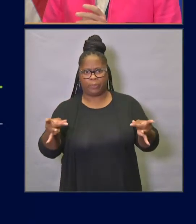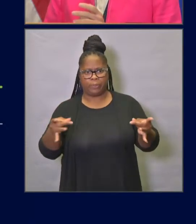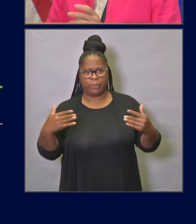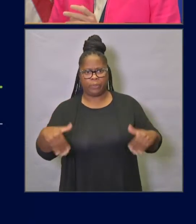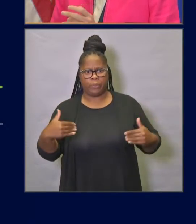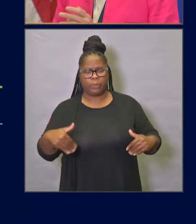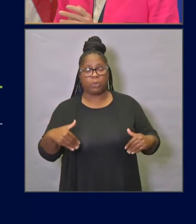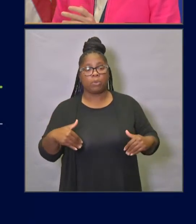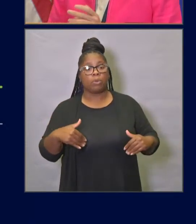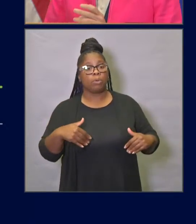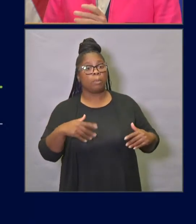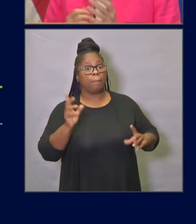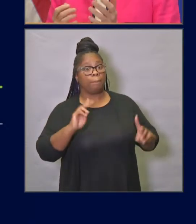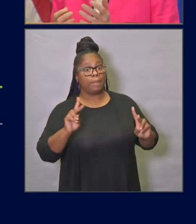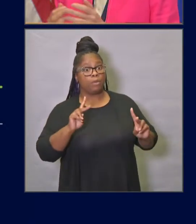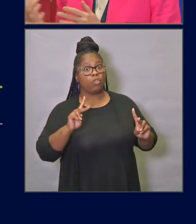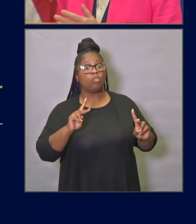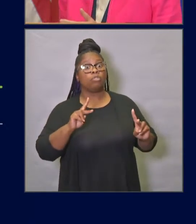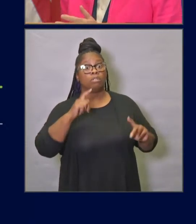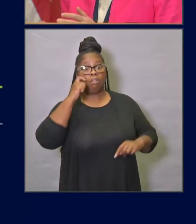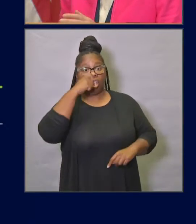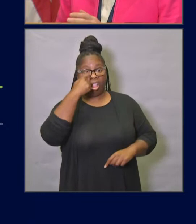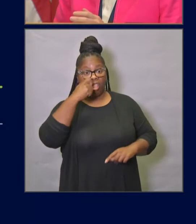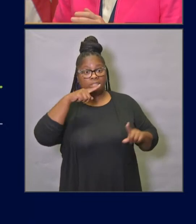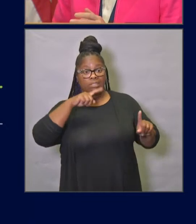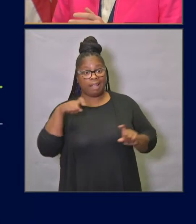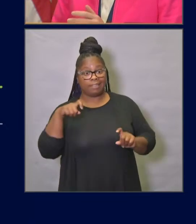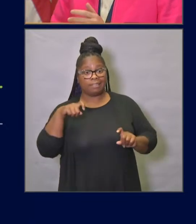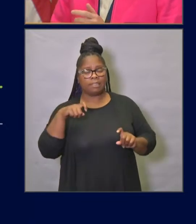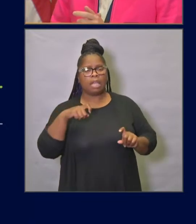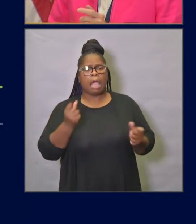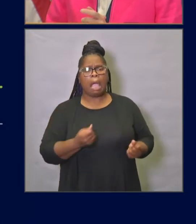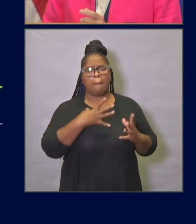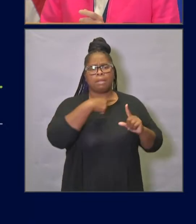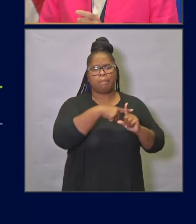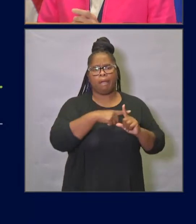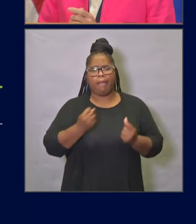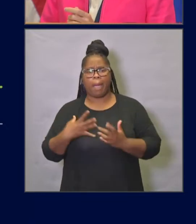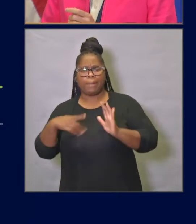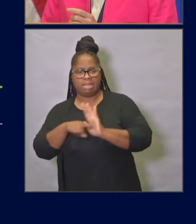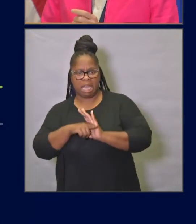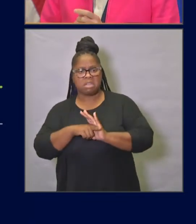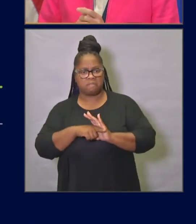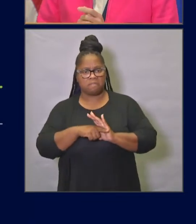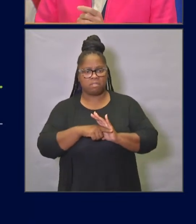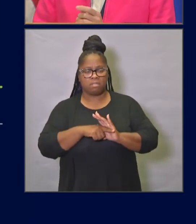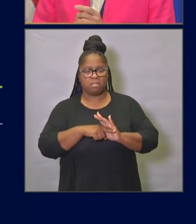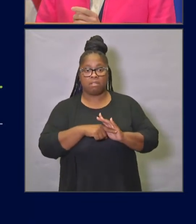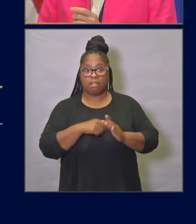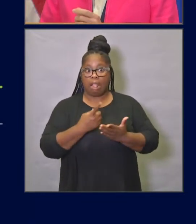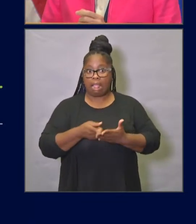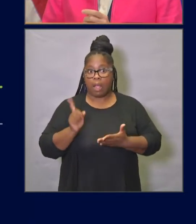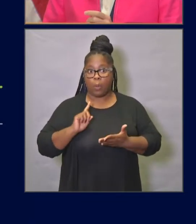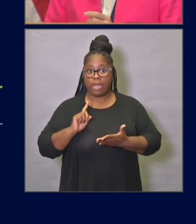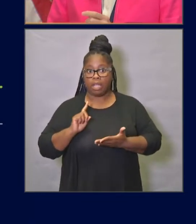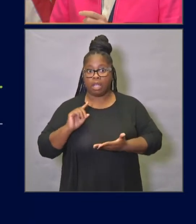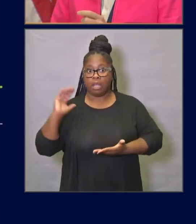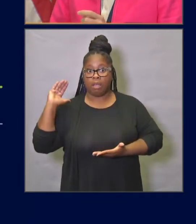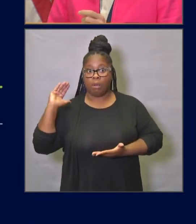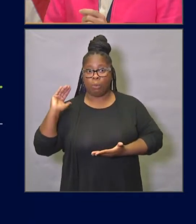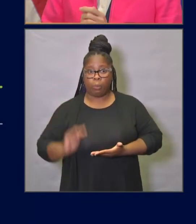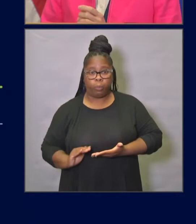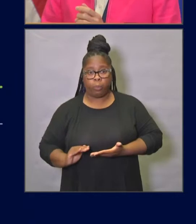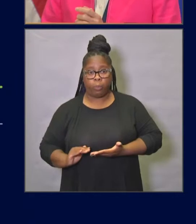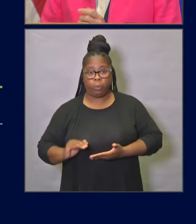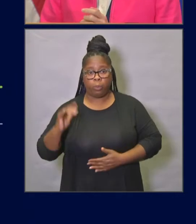that people are taking end up being positive and or negative. Last week, we saw the lowest test positivity rate to